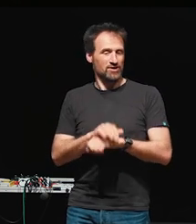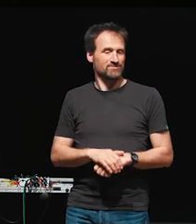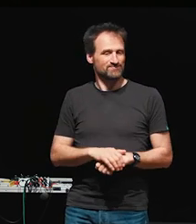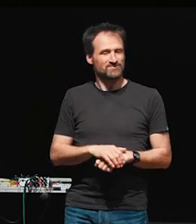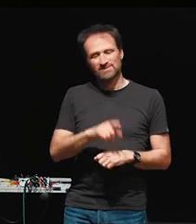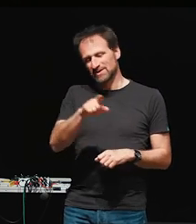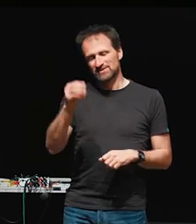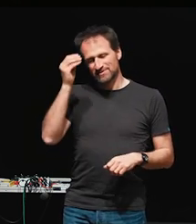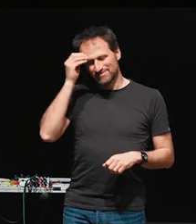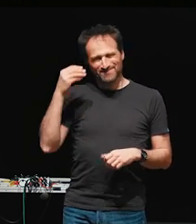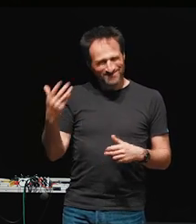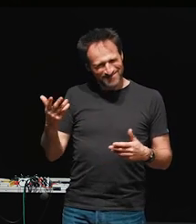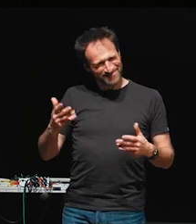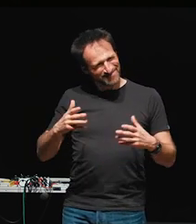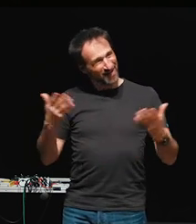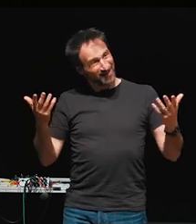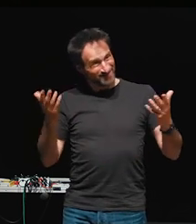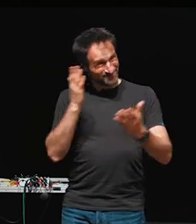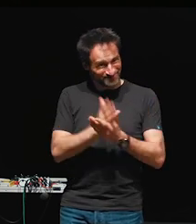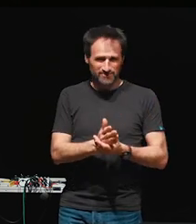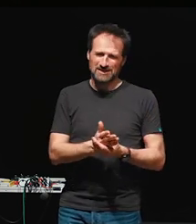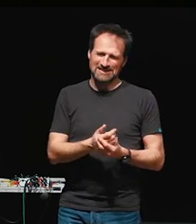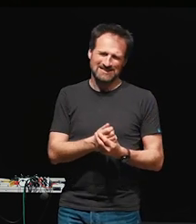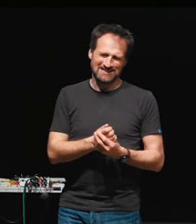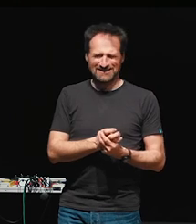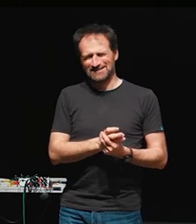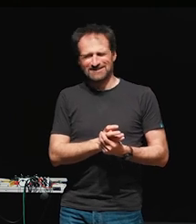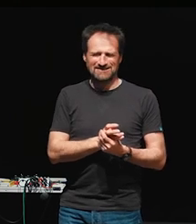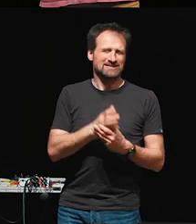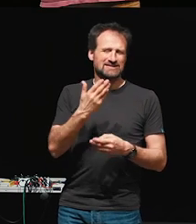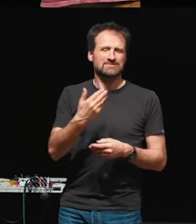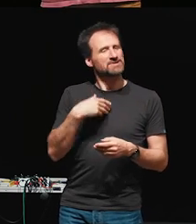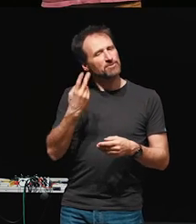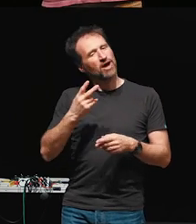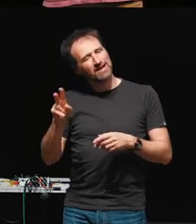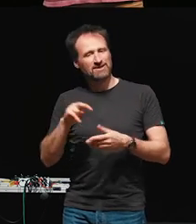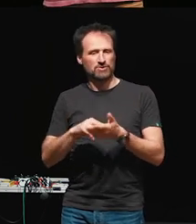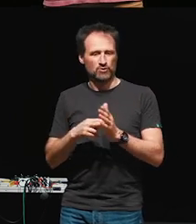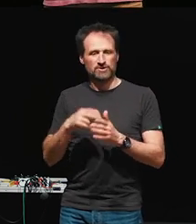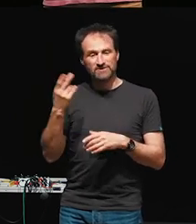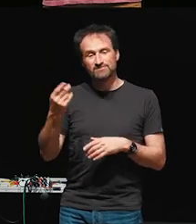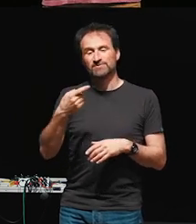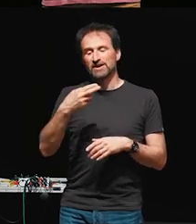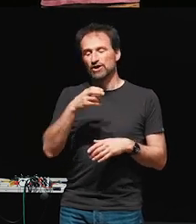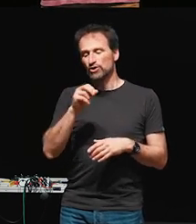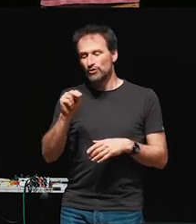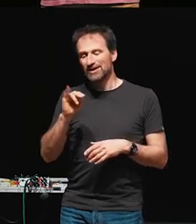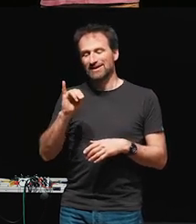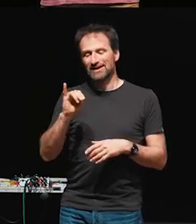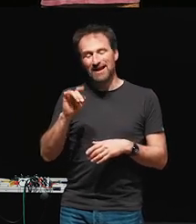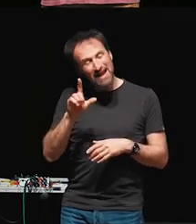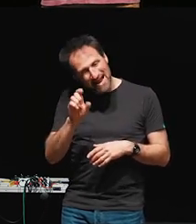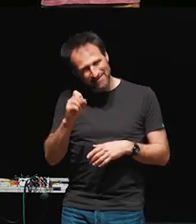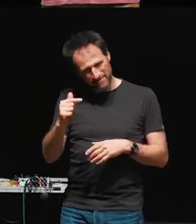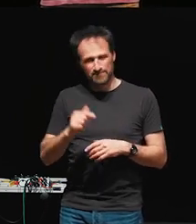dance and how to wire it up is kind of annoying. And so you can use another library called Greenlit, which is actually just a subset of the functionality